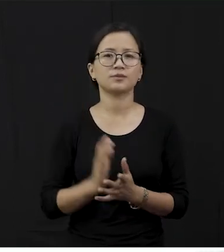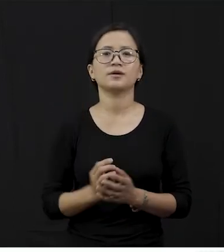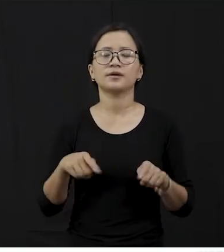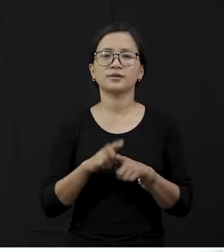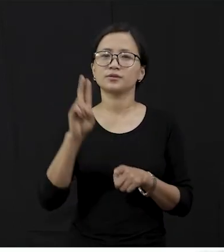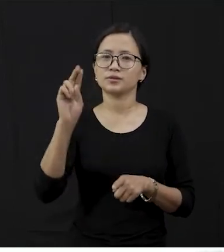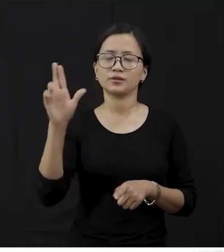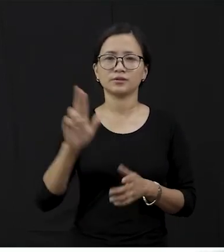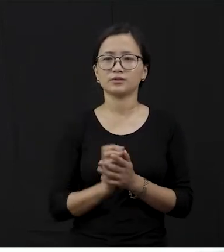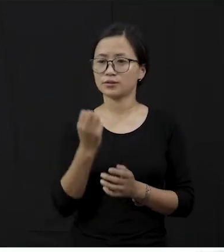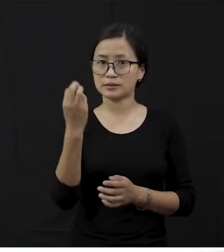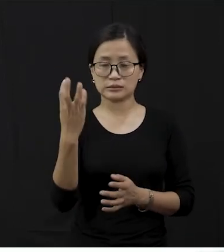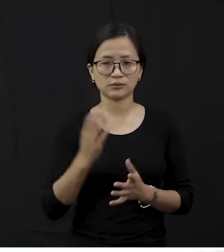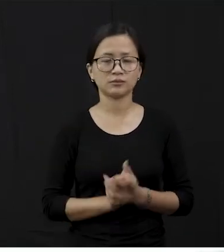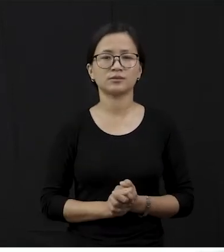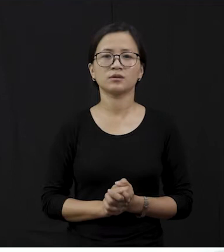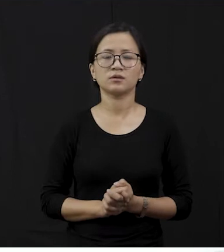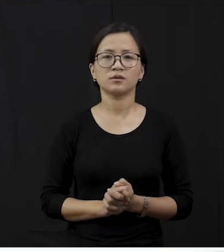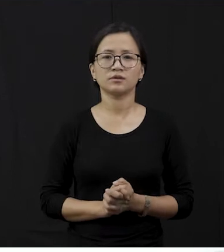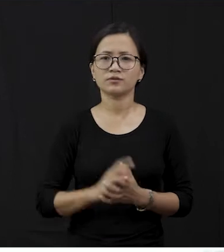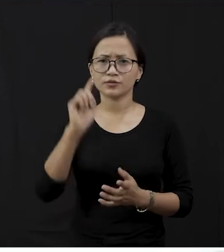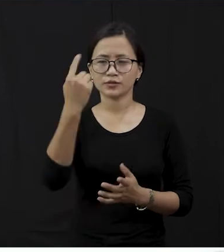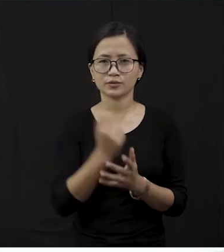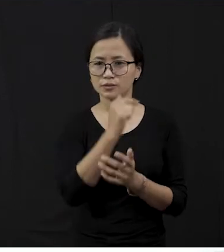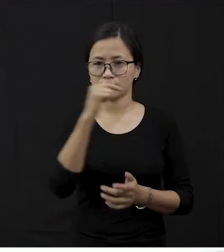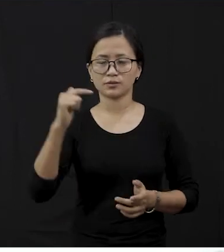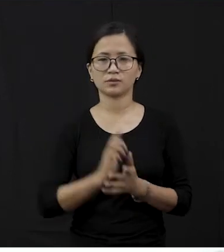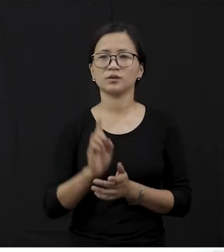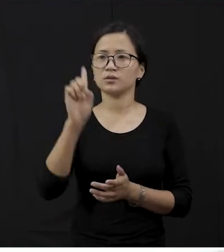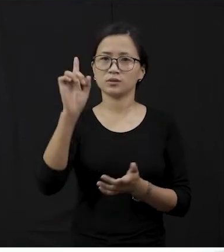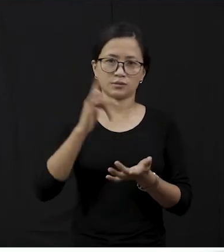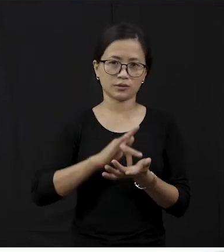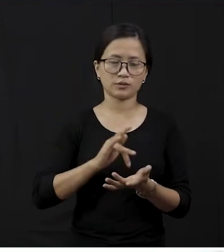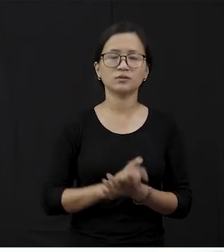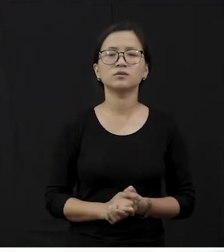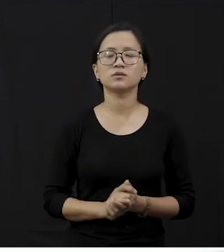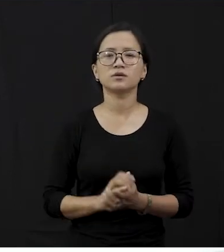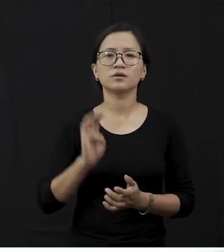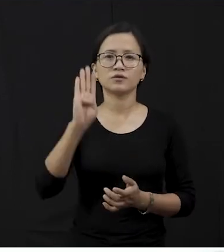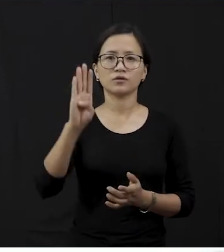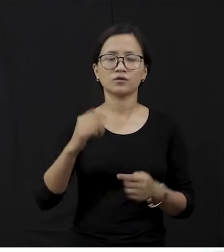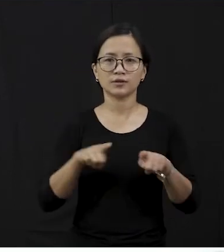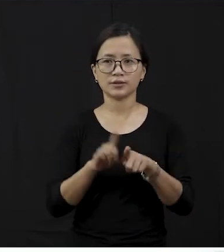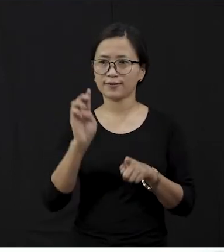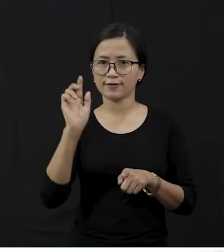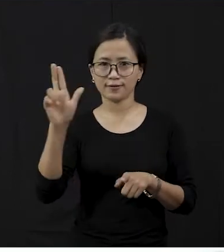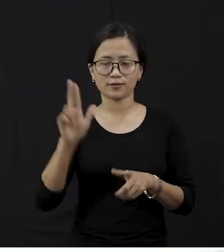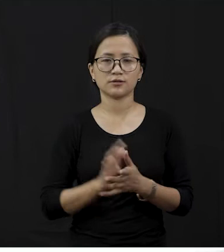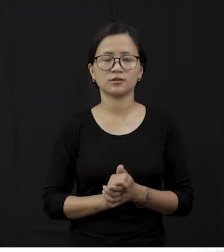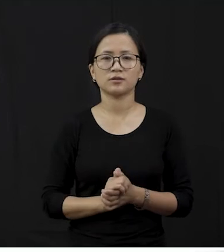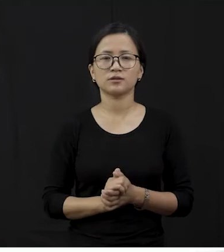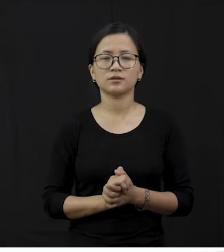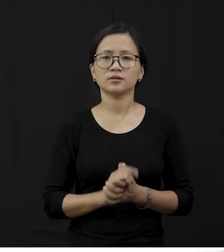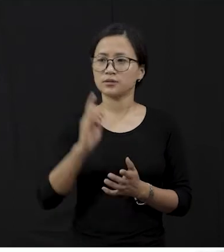Then, first we are going to subtract the numbers in the ones place. 4 and 8 are here in